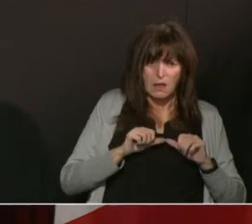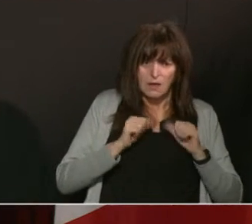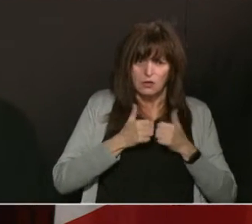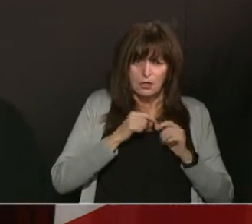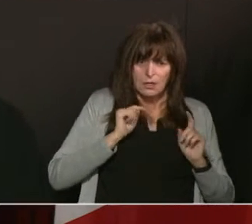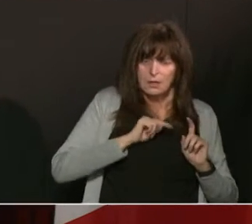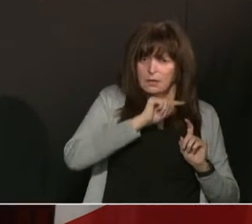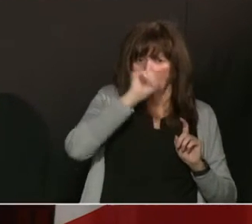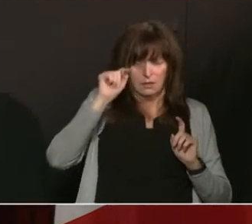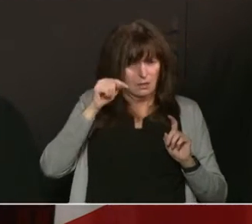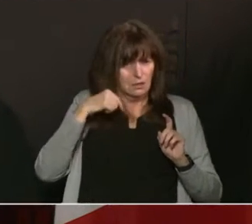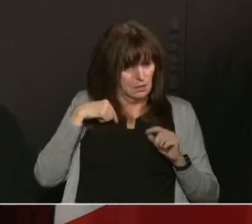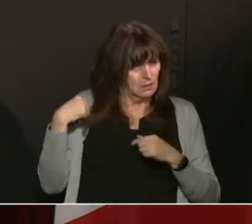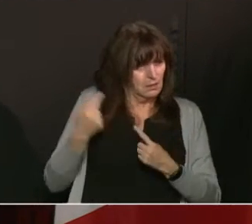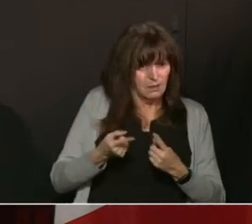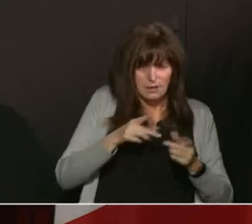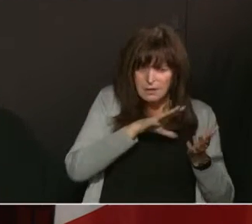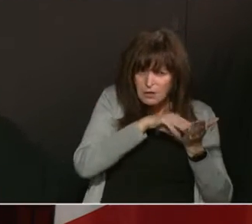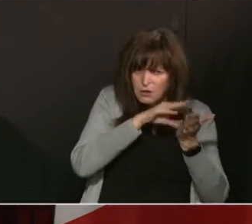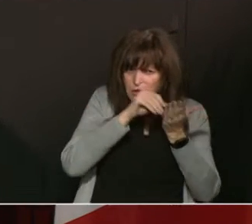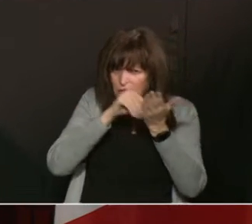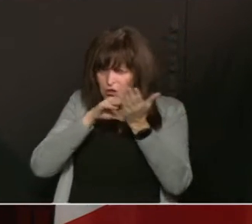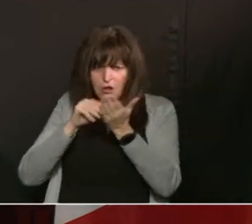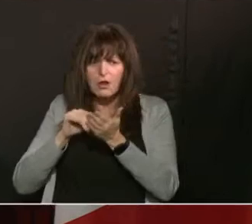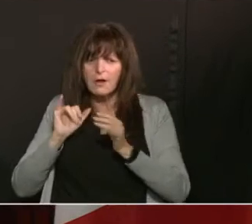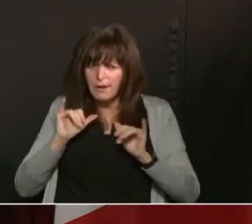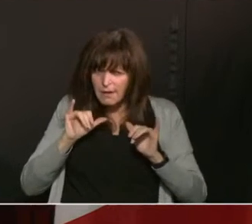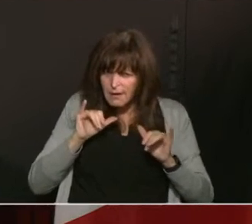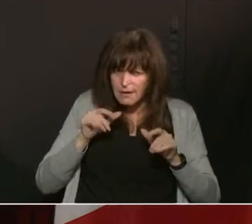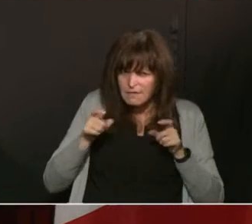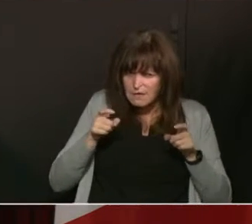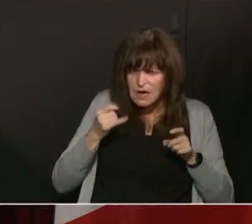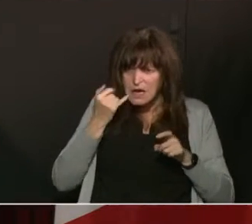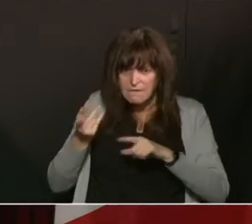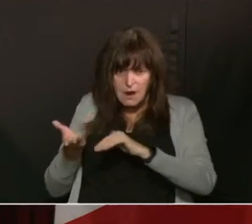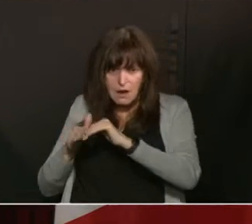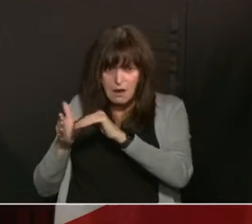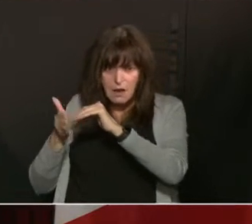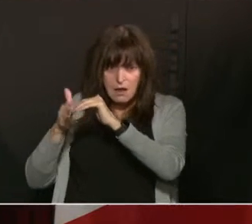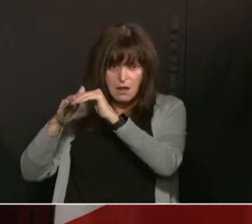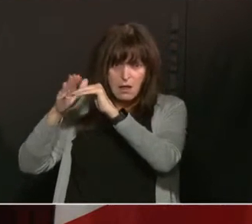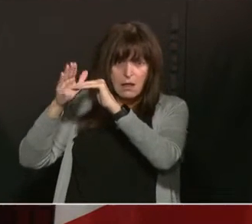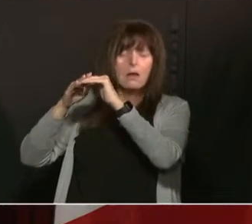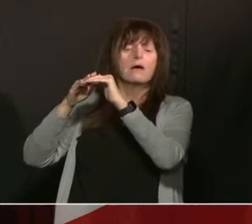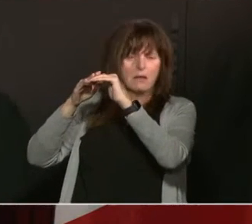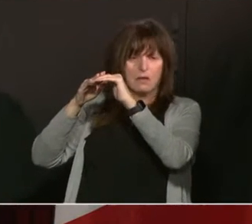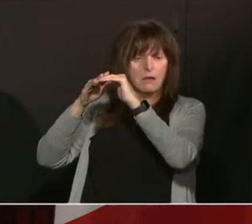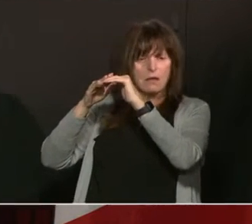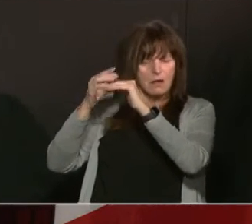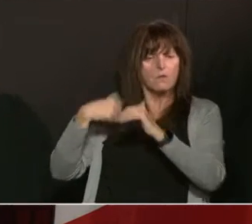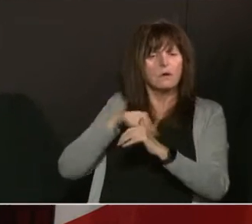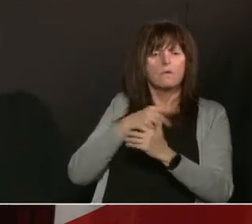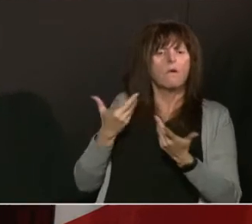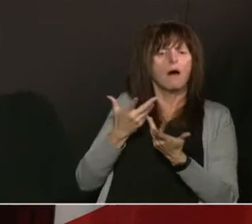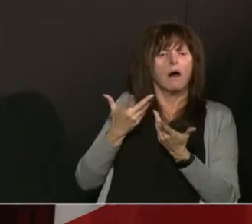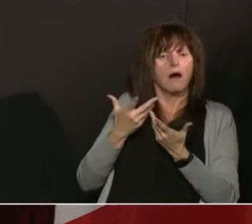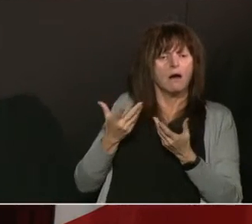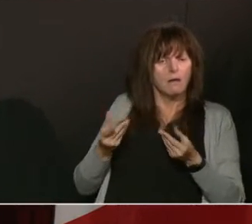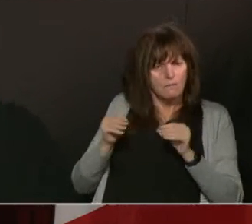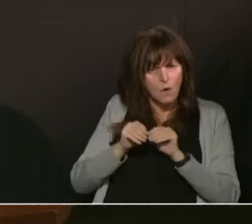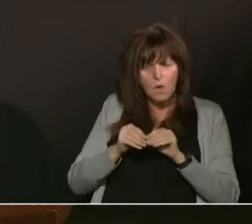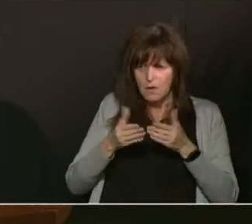in cases where we're going to have to provide more broad advice to the public, both on the testing strategy, the isolation